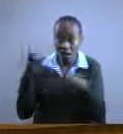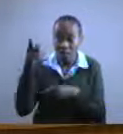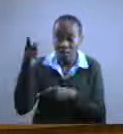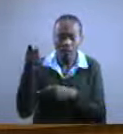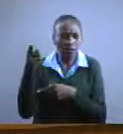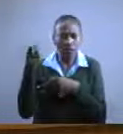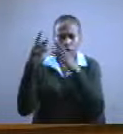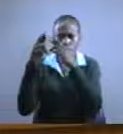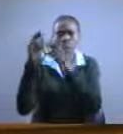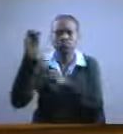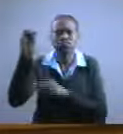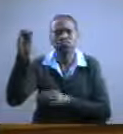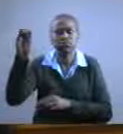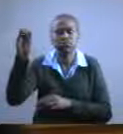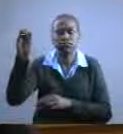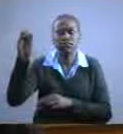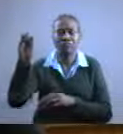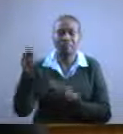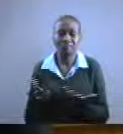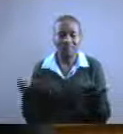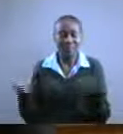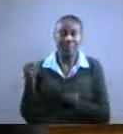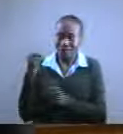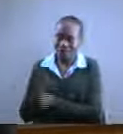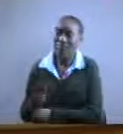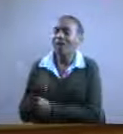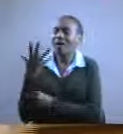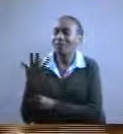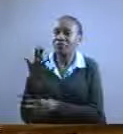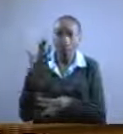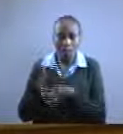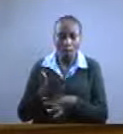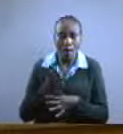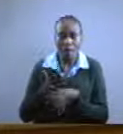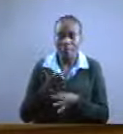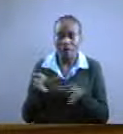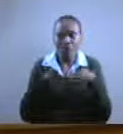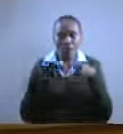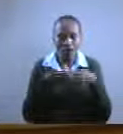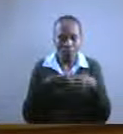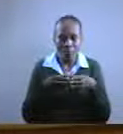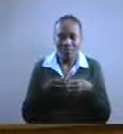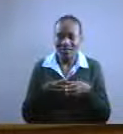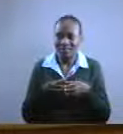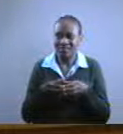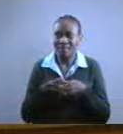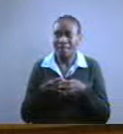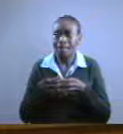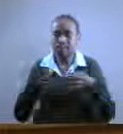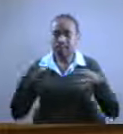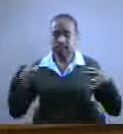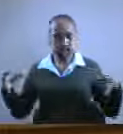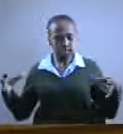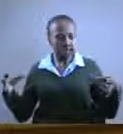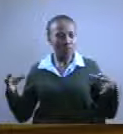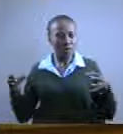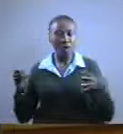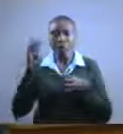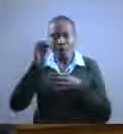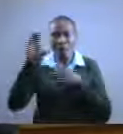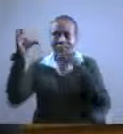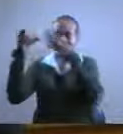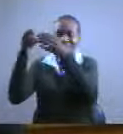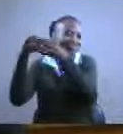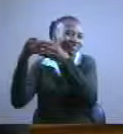hopelessness. This is what I mean. The Gauteng labour force is twice the size of the Western Cape's. But there are